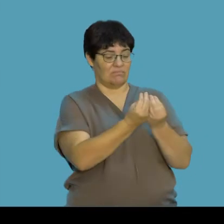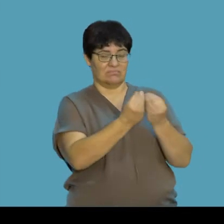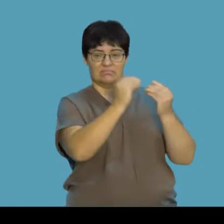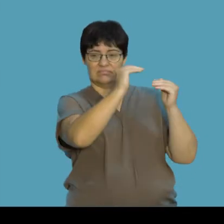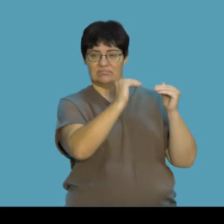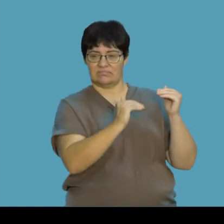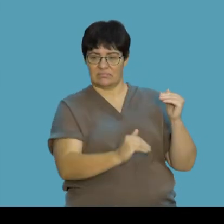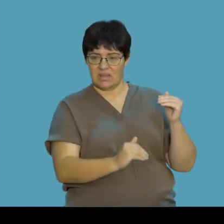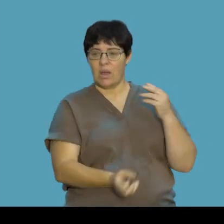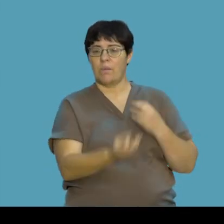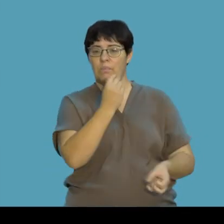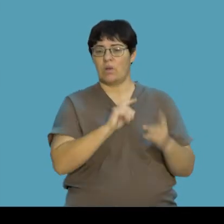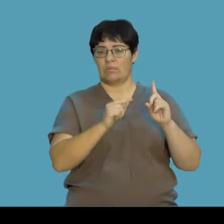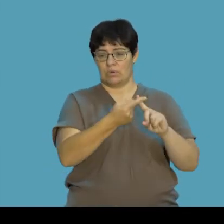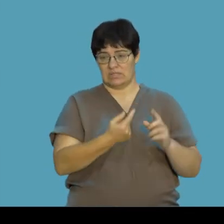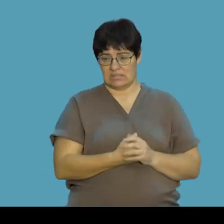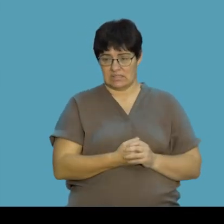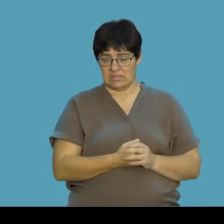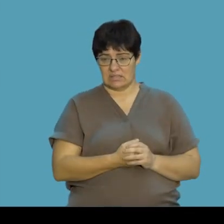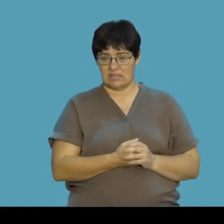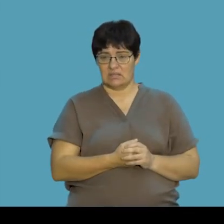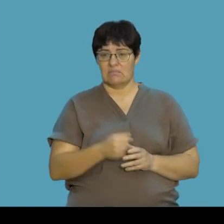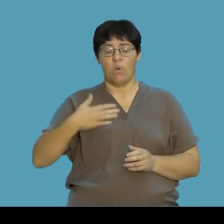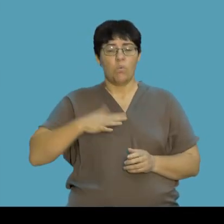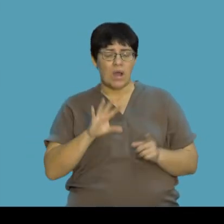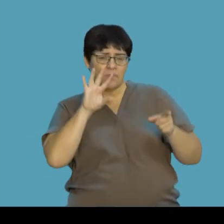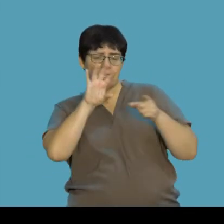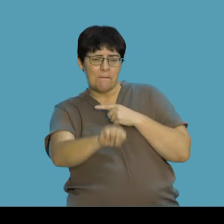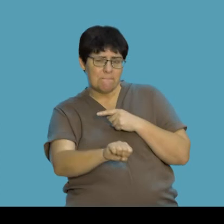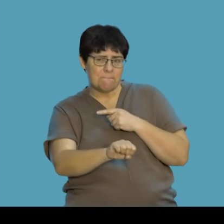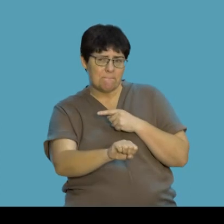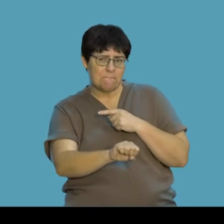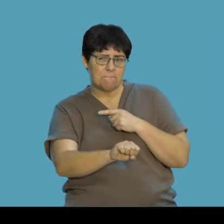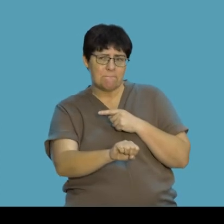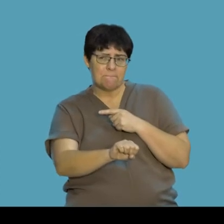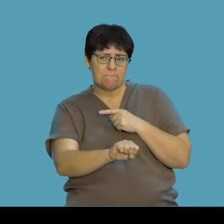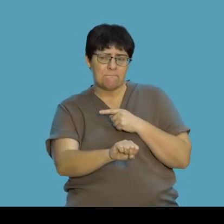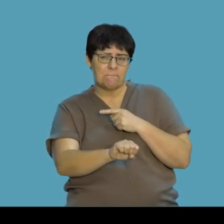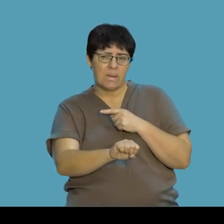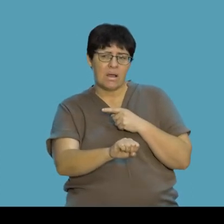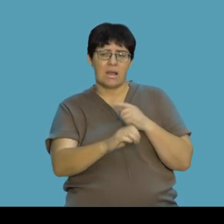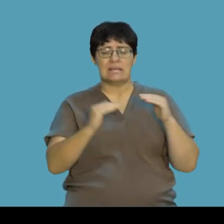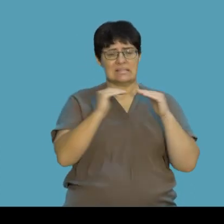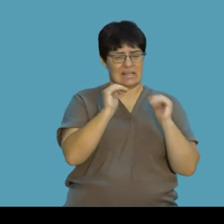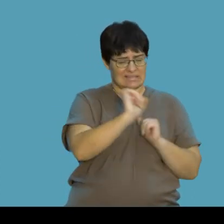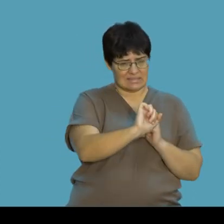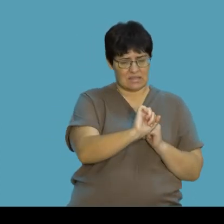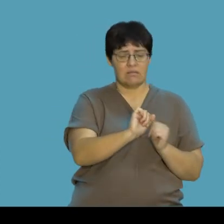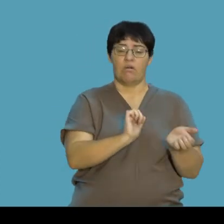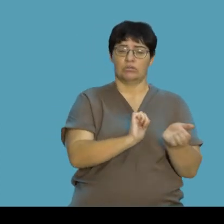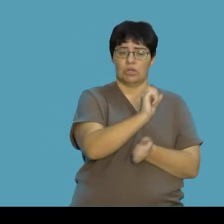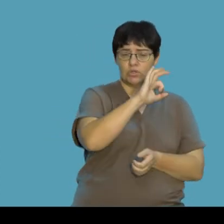and their respective boiling points and melting points. Now we want to determine the state. Remember, state, either